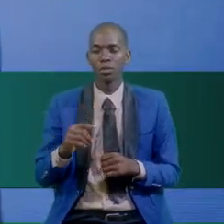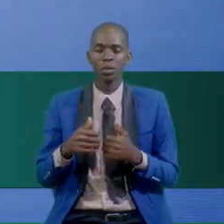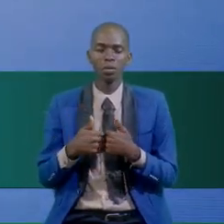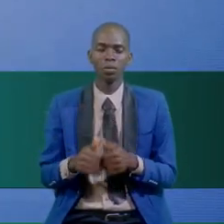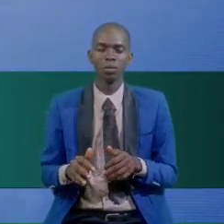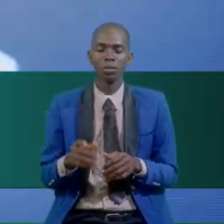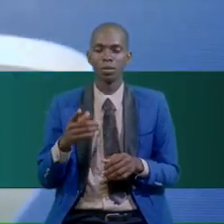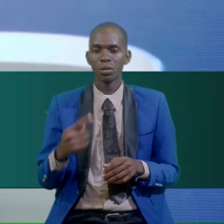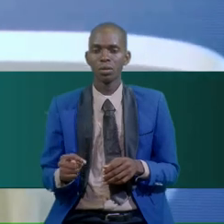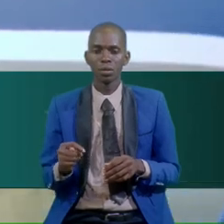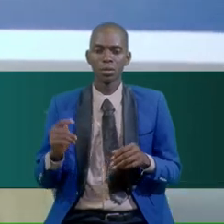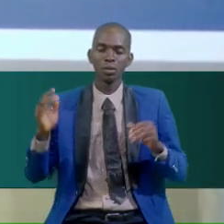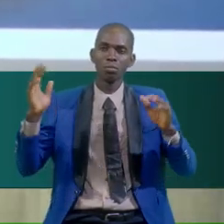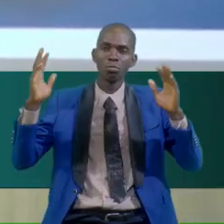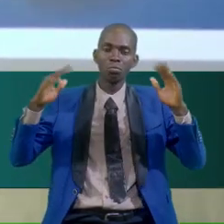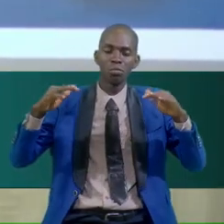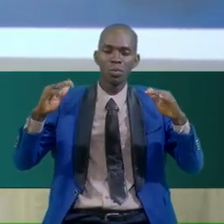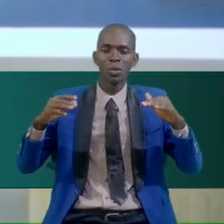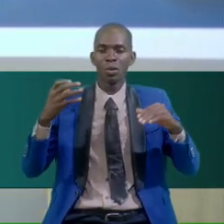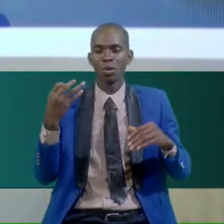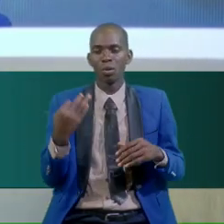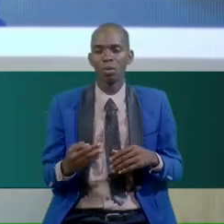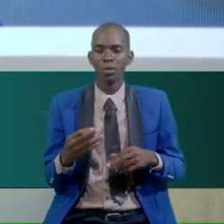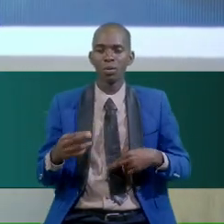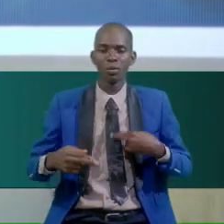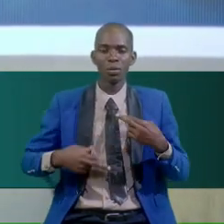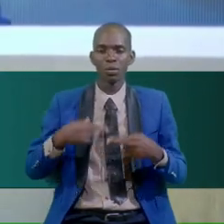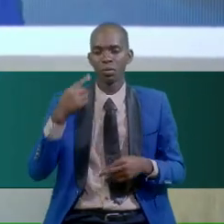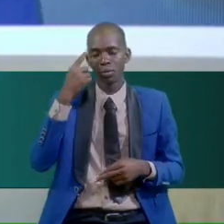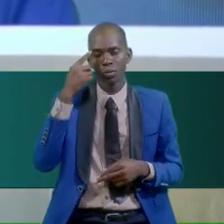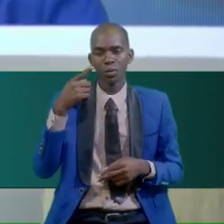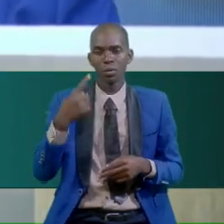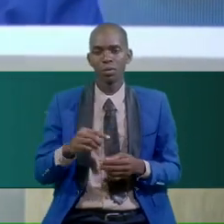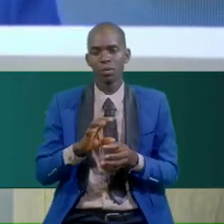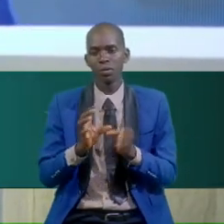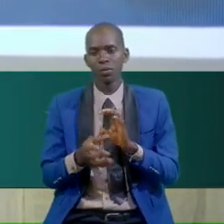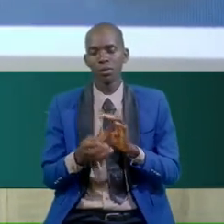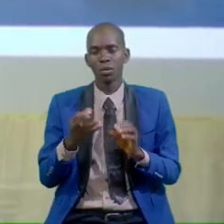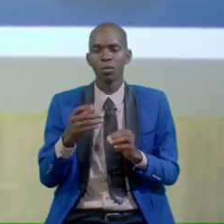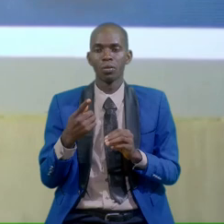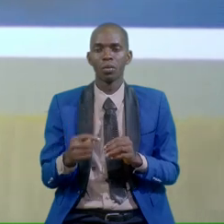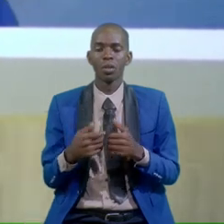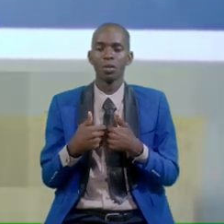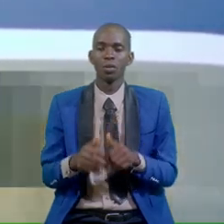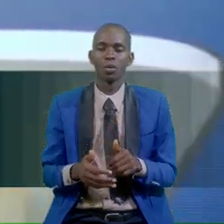of revival for the conversion of the lost. Look at number one there. Number